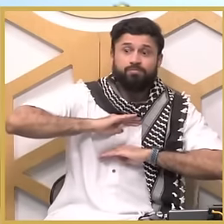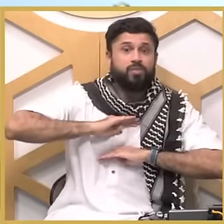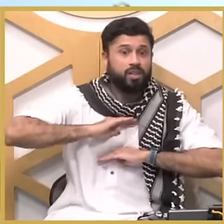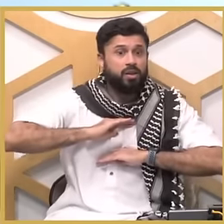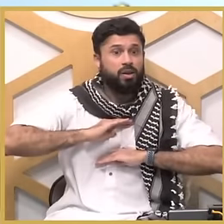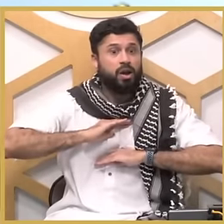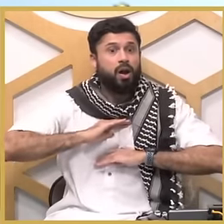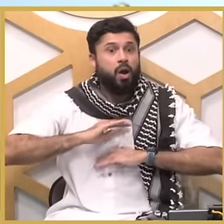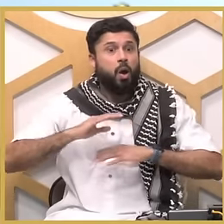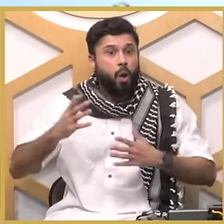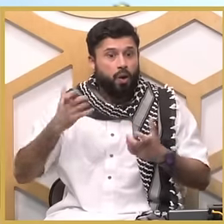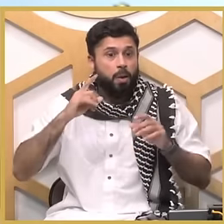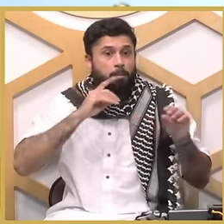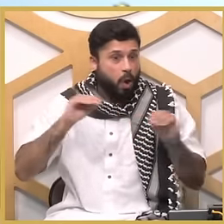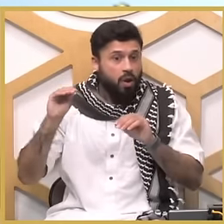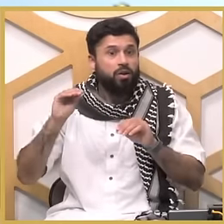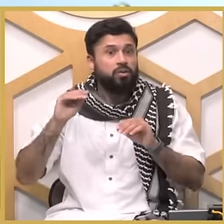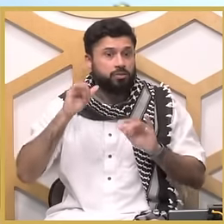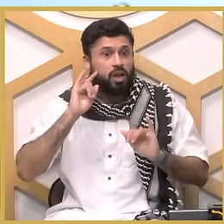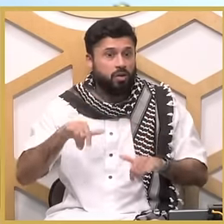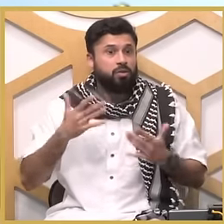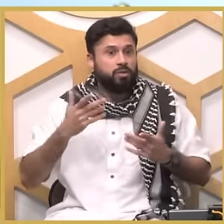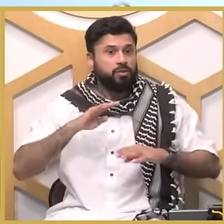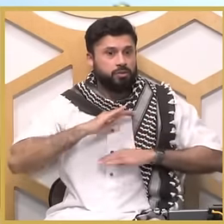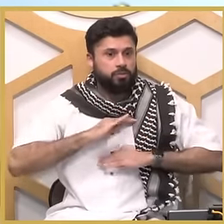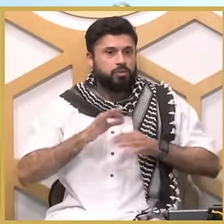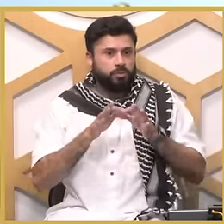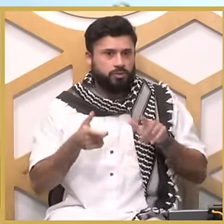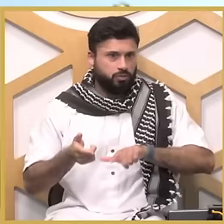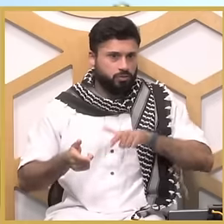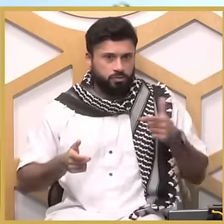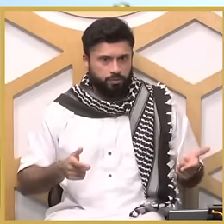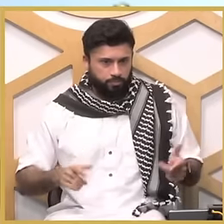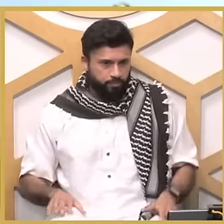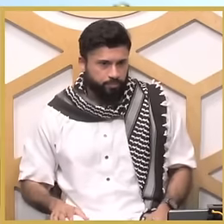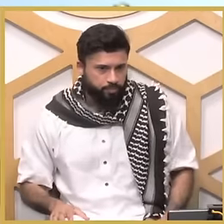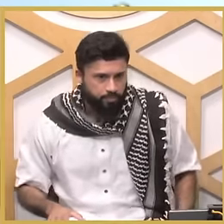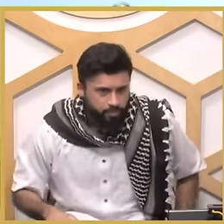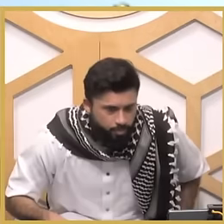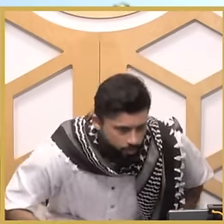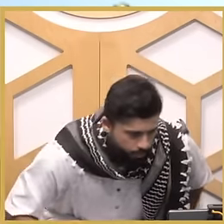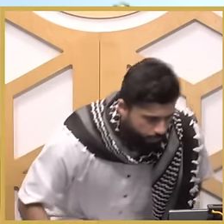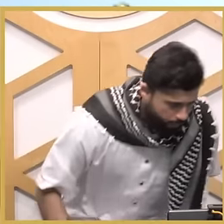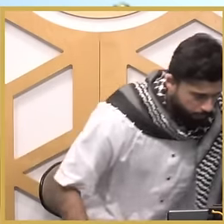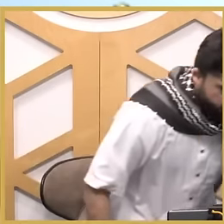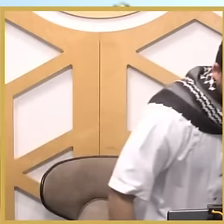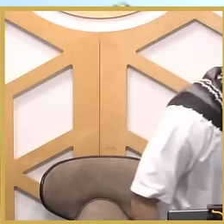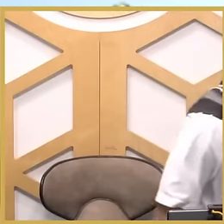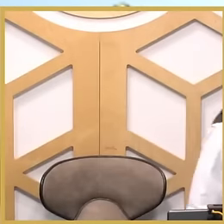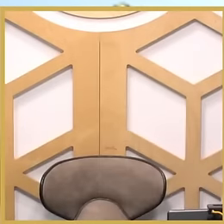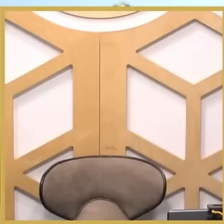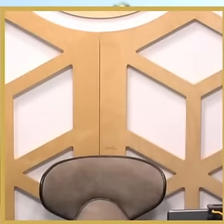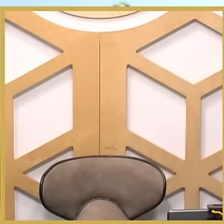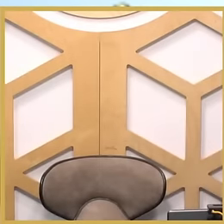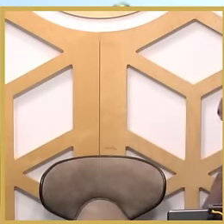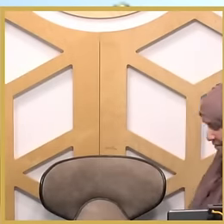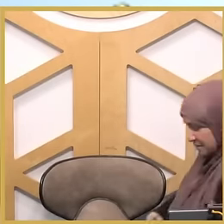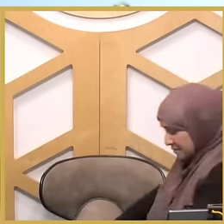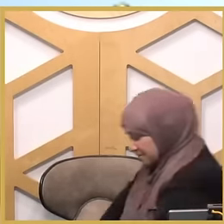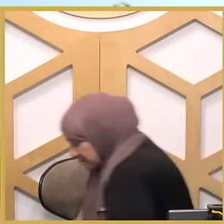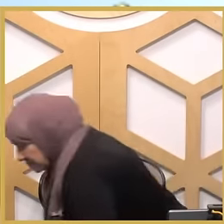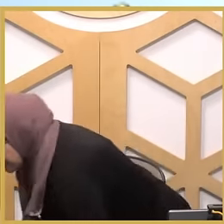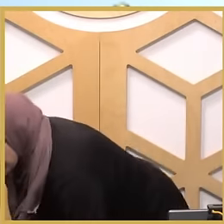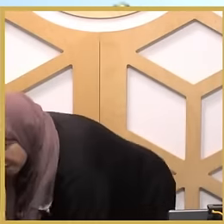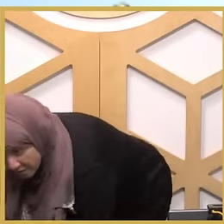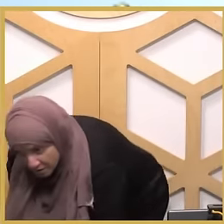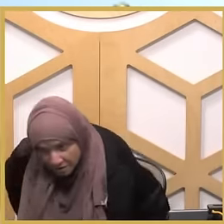hard. Welcome to the club. Yeah, well, like, you know, and then you add social media to this as well. Like, what a headache, right? Like, Muslims can be such